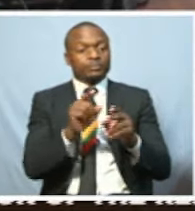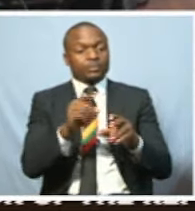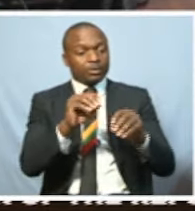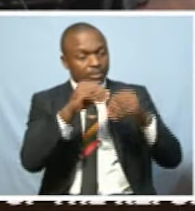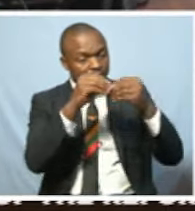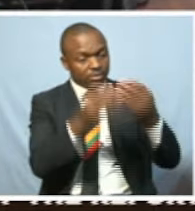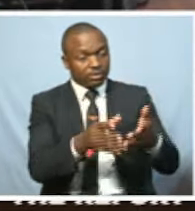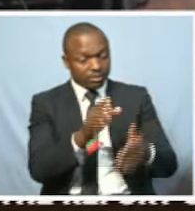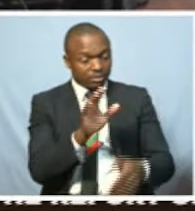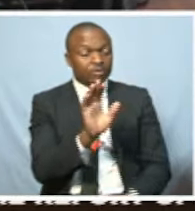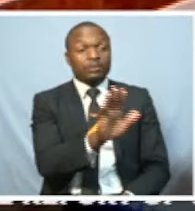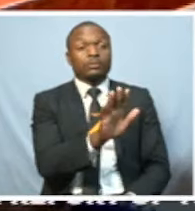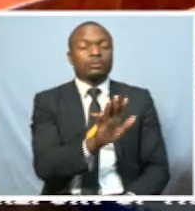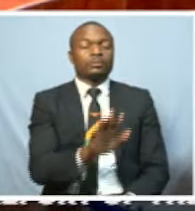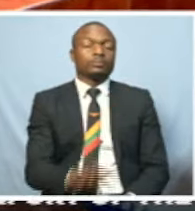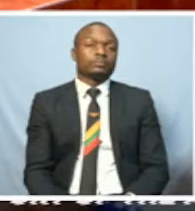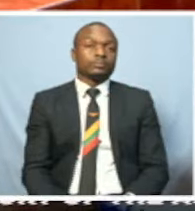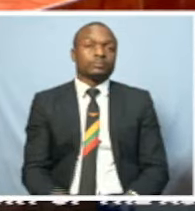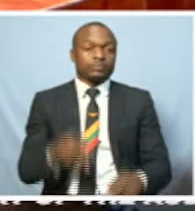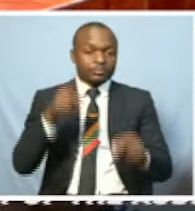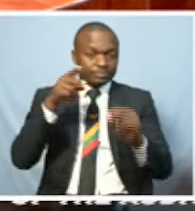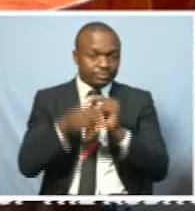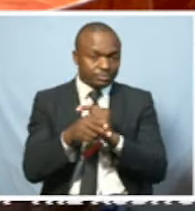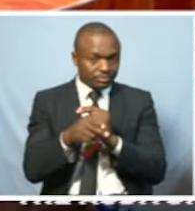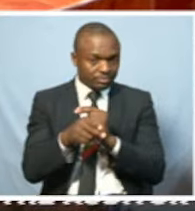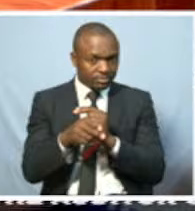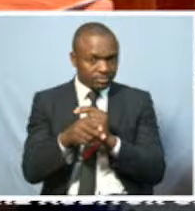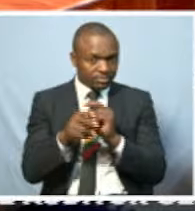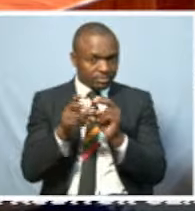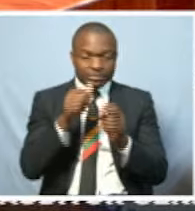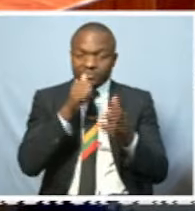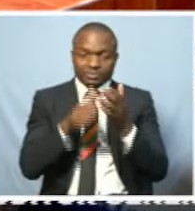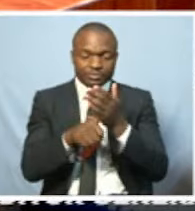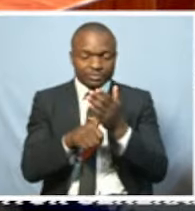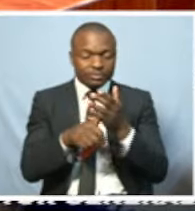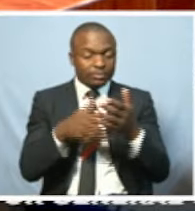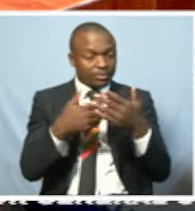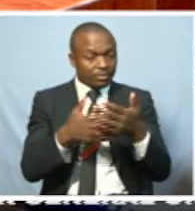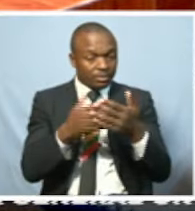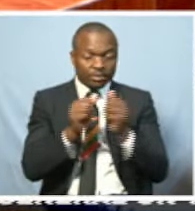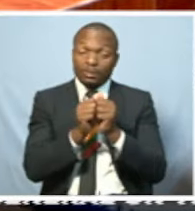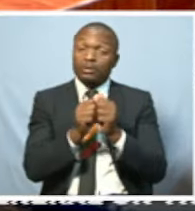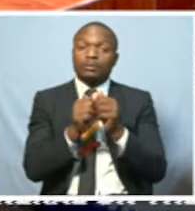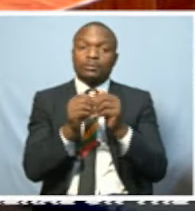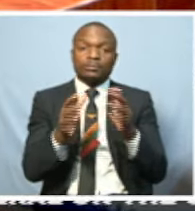you only terminated the offer letter. With that